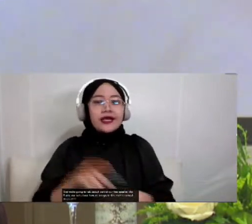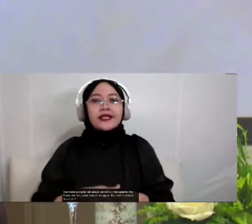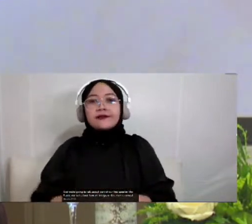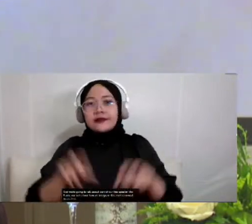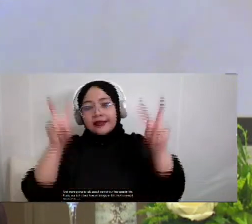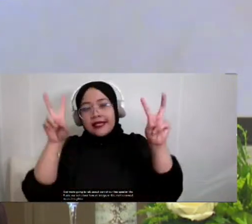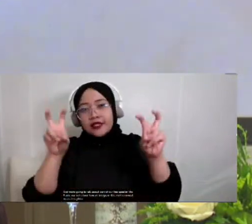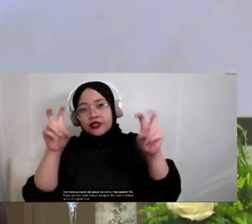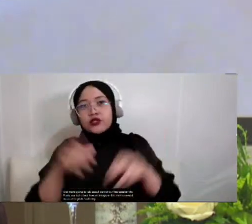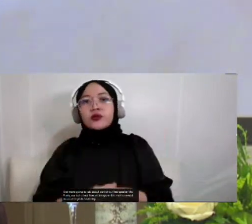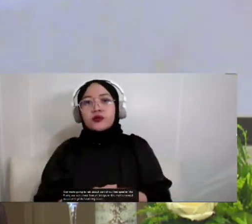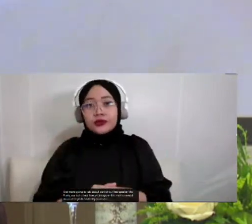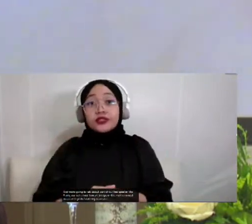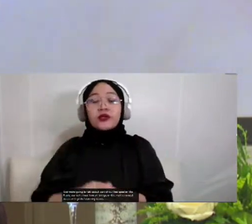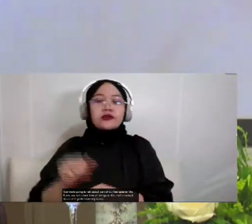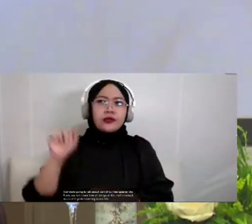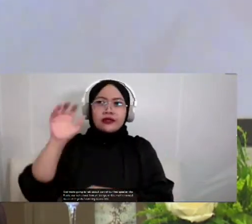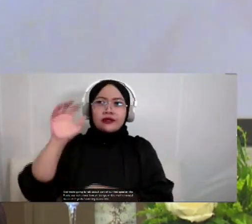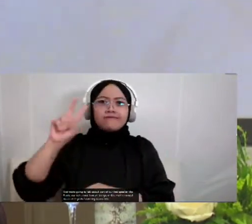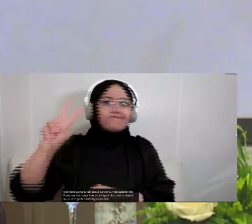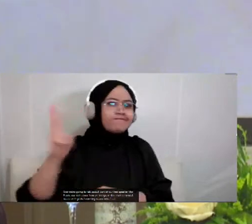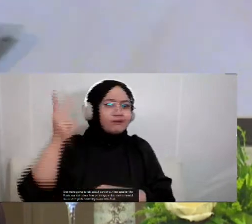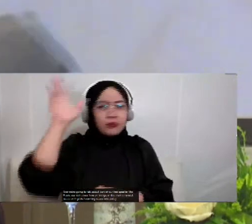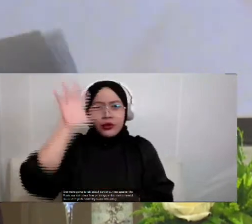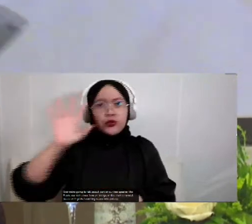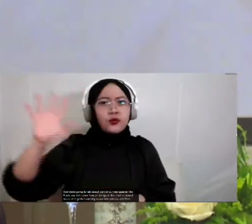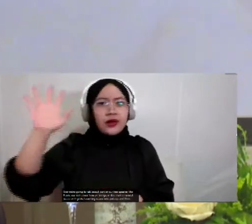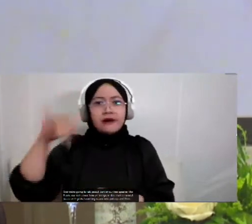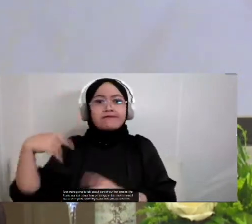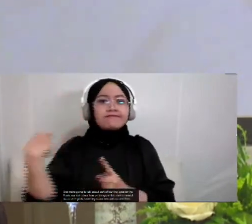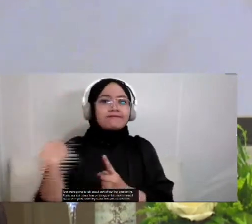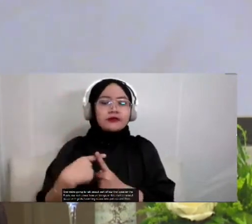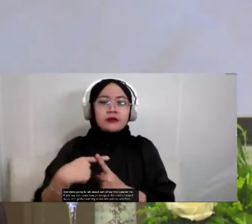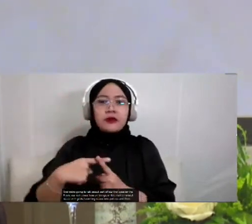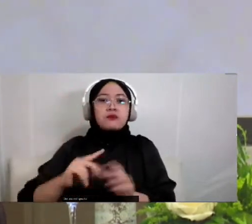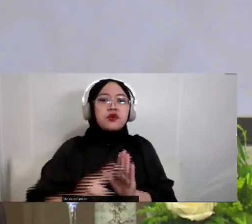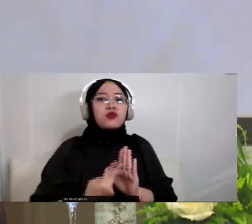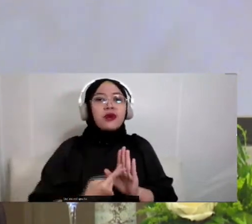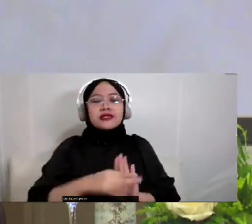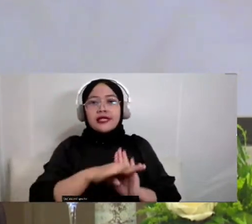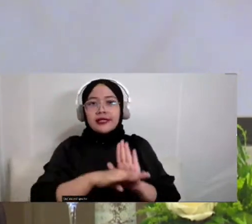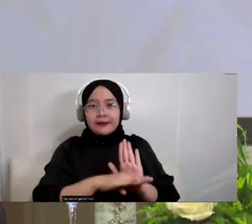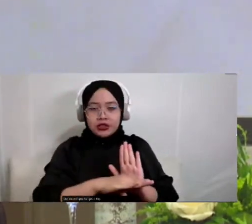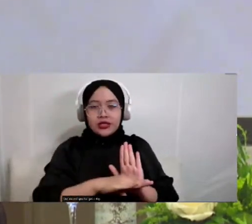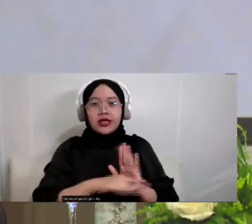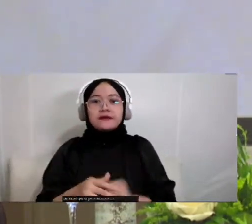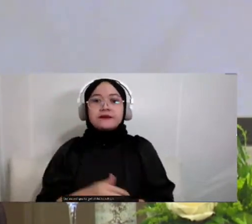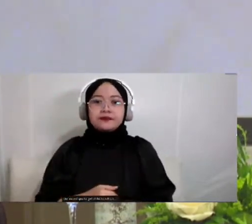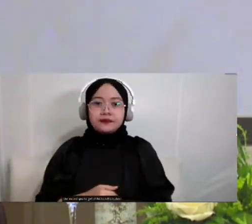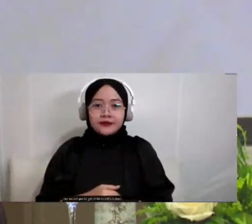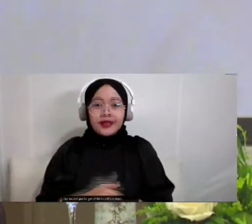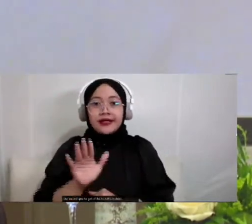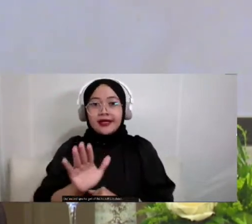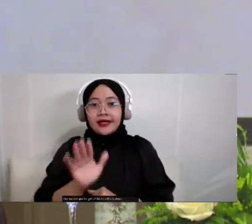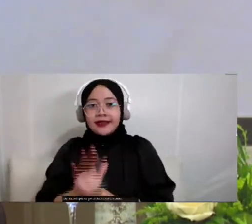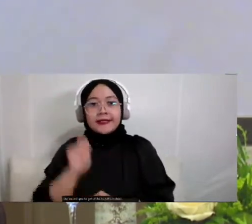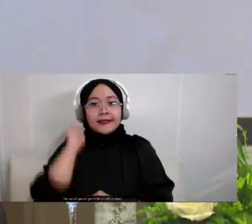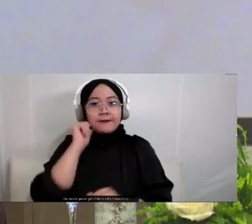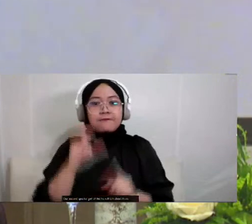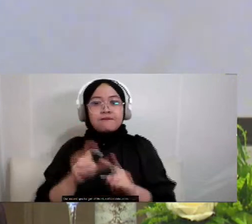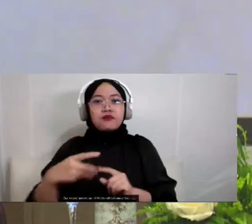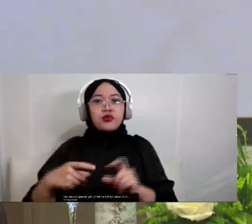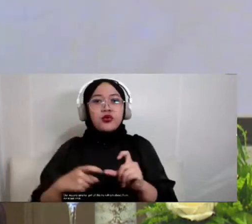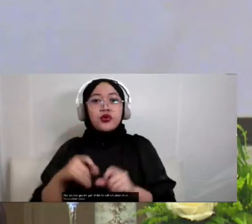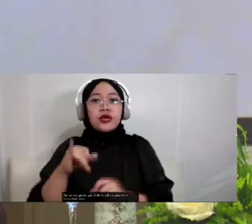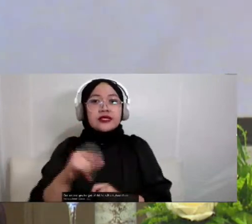global warming issues into policies. And then our second speaker, Dr. Desi, will talk about more about